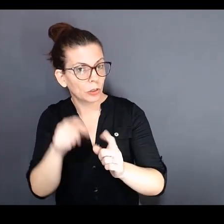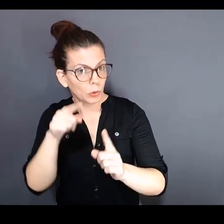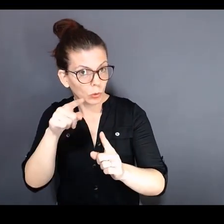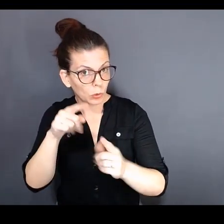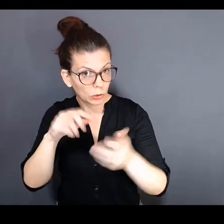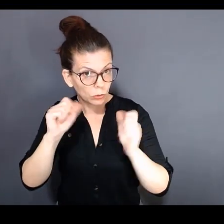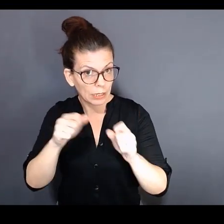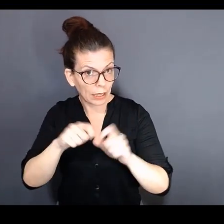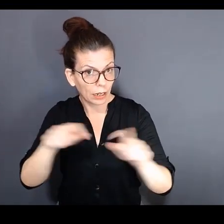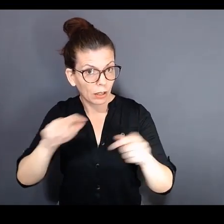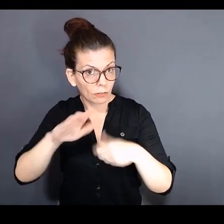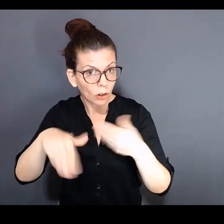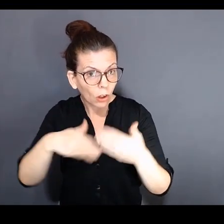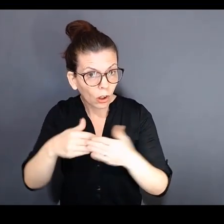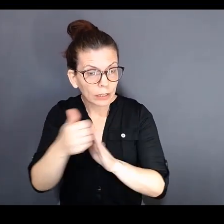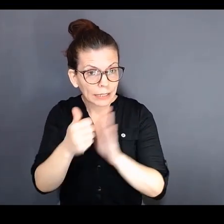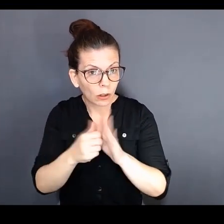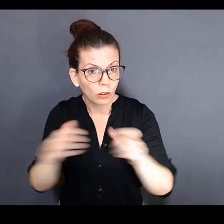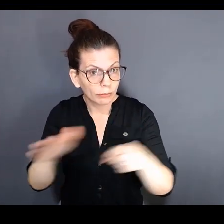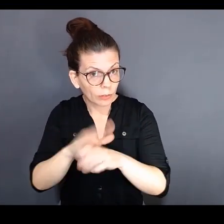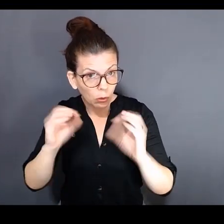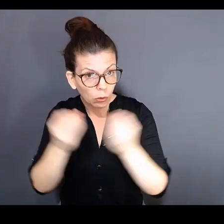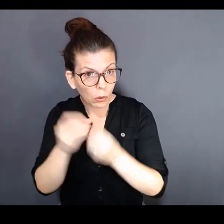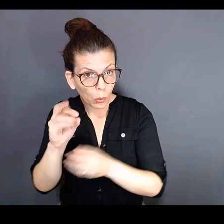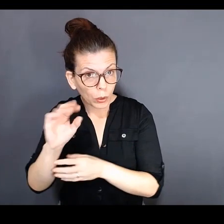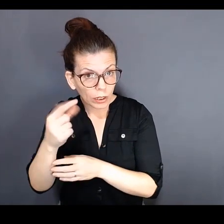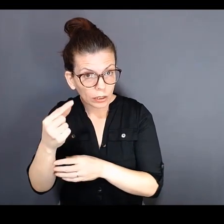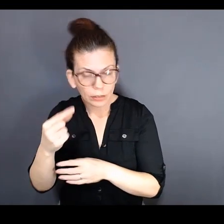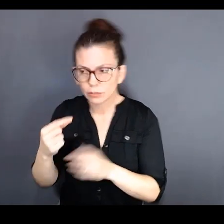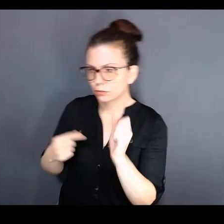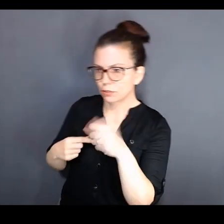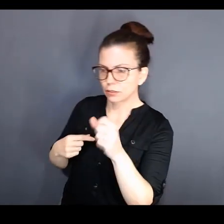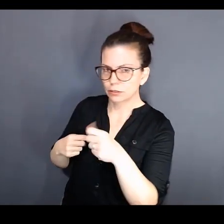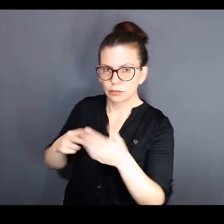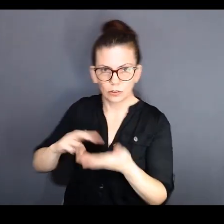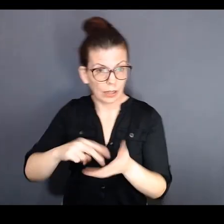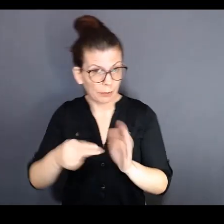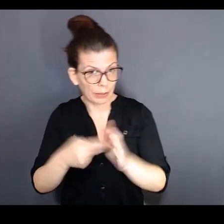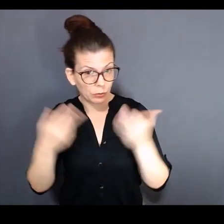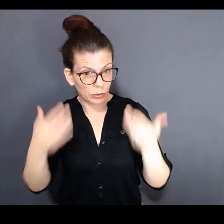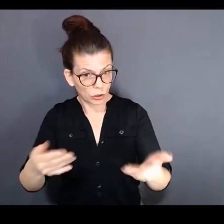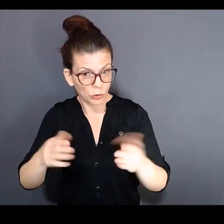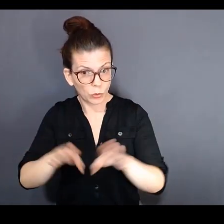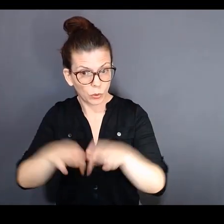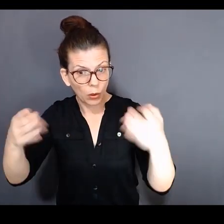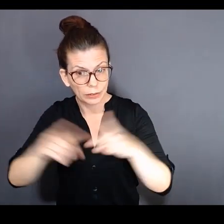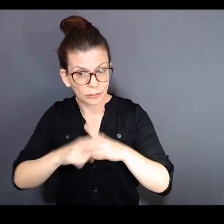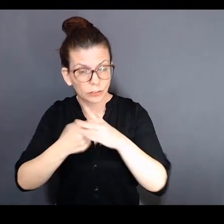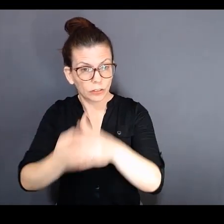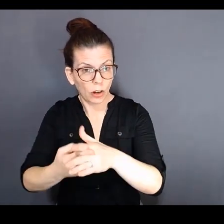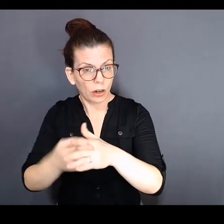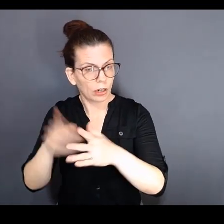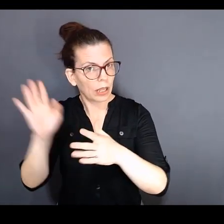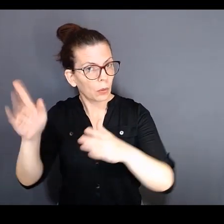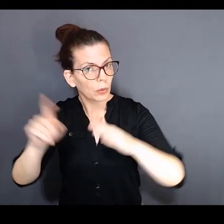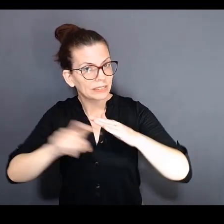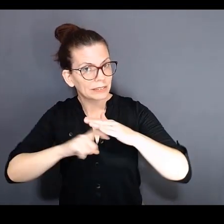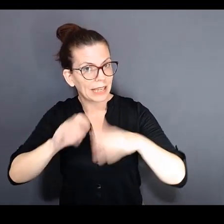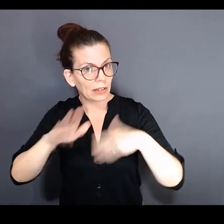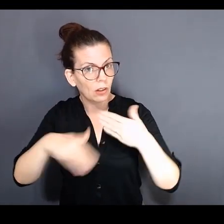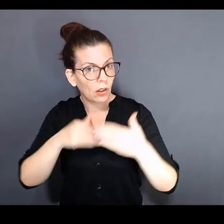continue, you enable for all accounts, like the entire org. Yes. So does this mean that once you do this, it